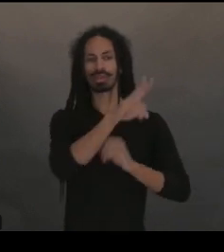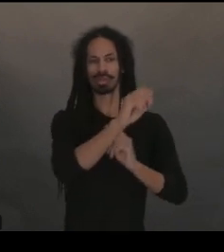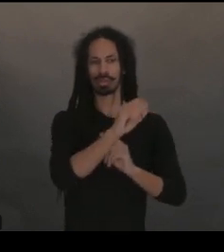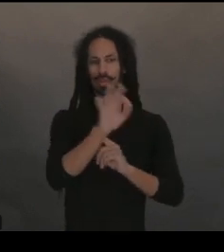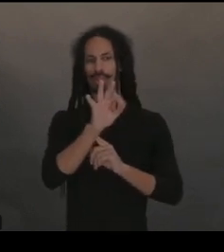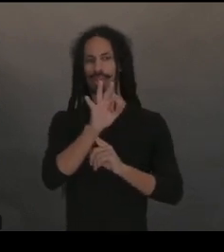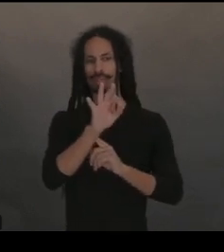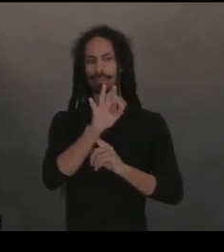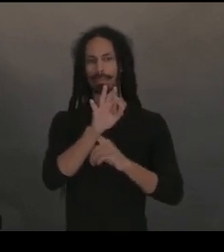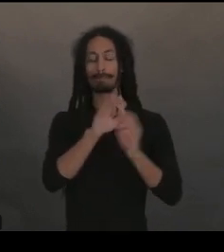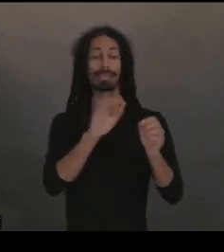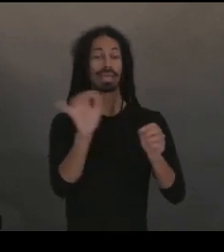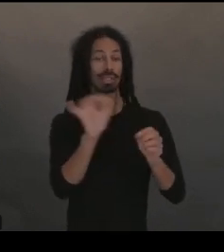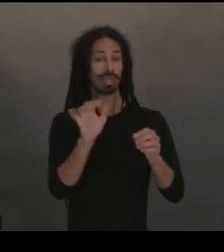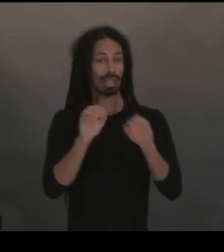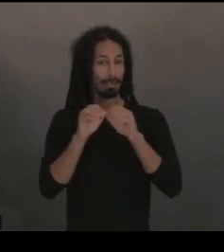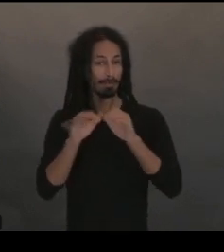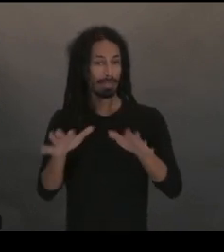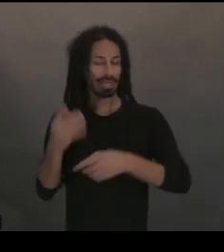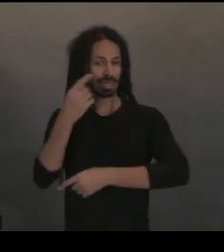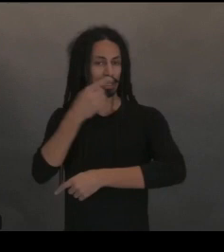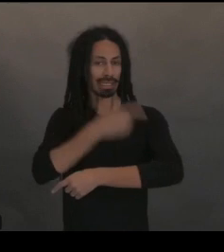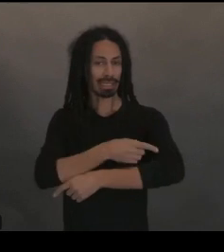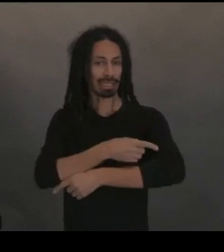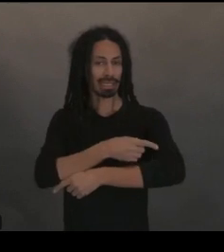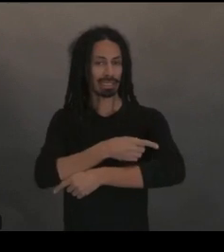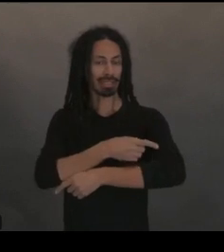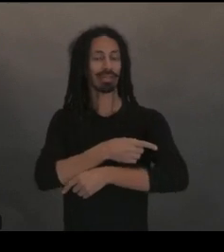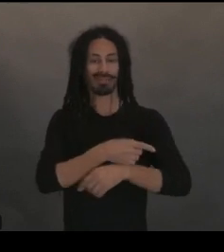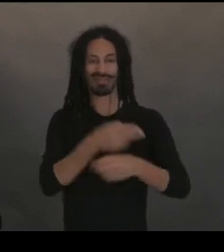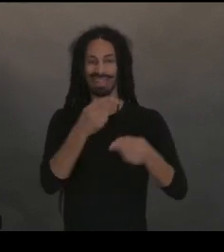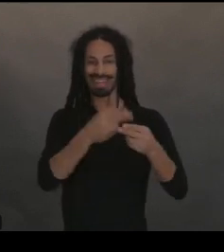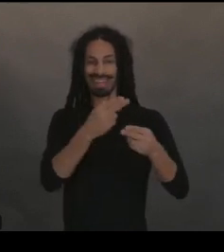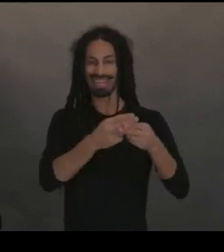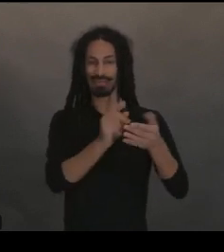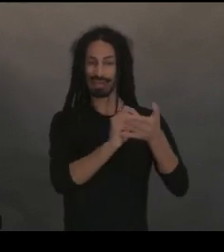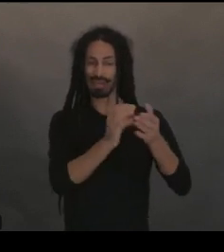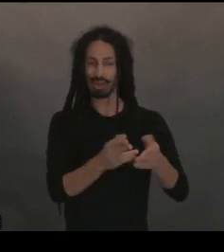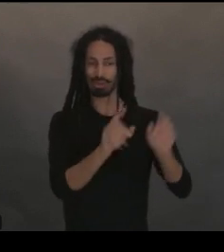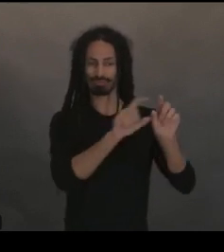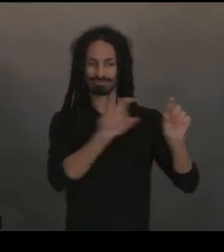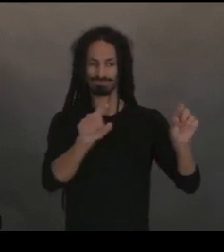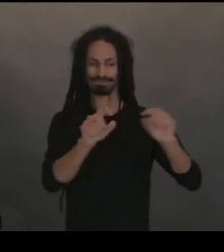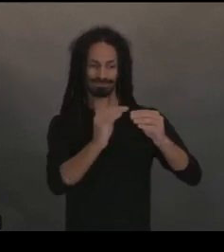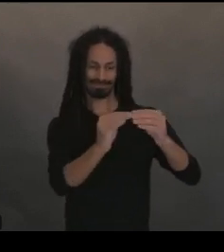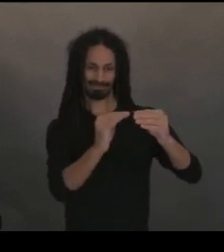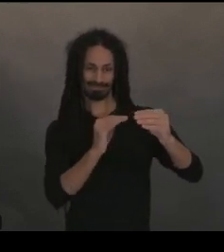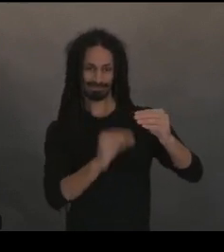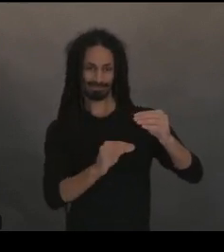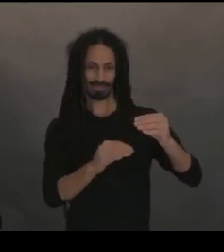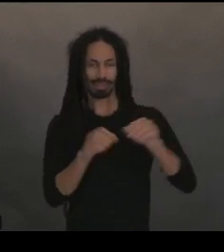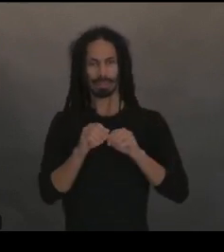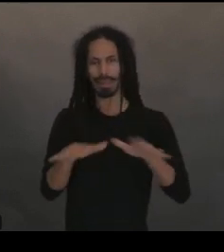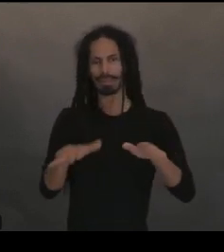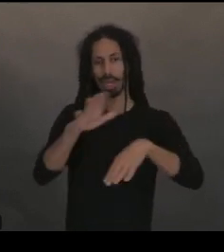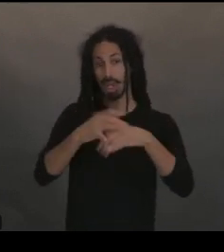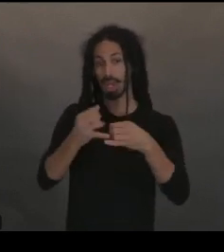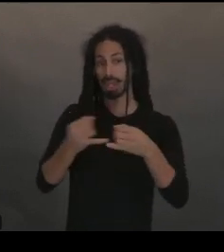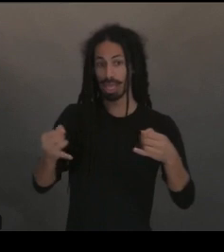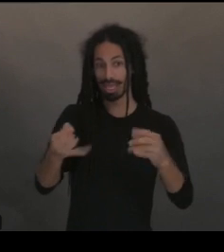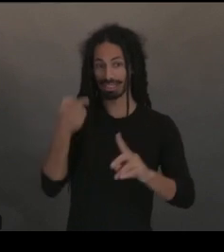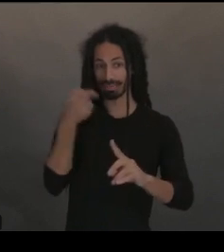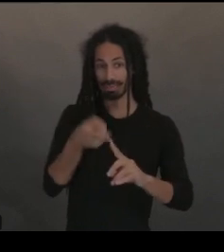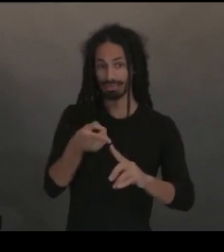have a publication date under the authors. So it says published online, 18th of March,